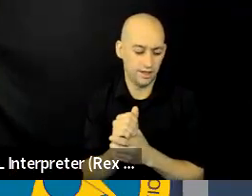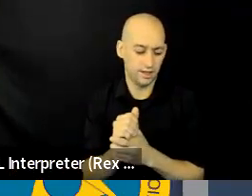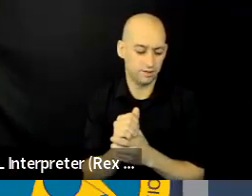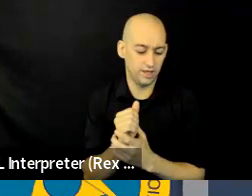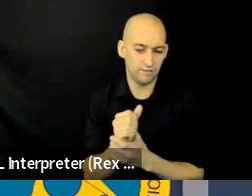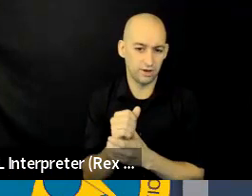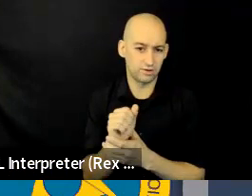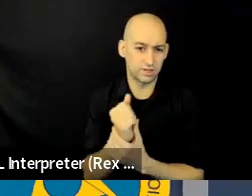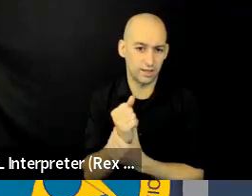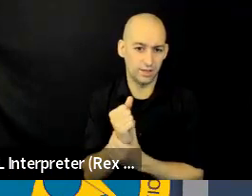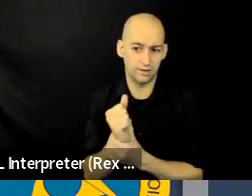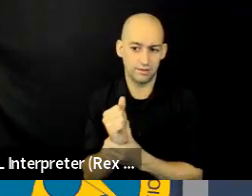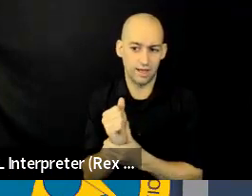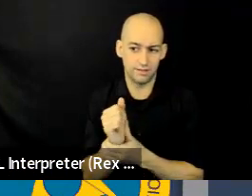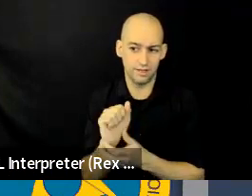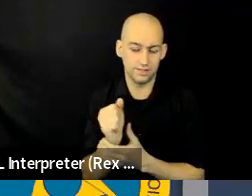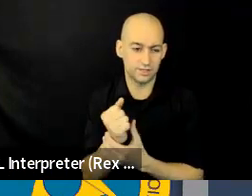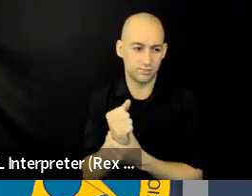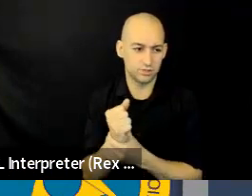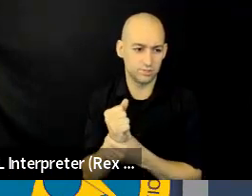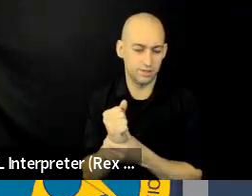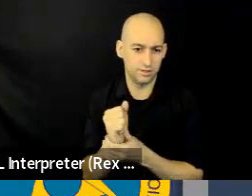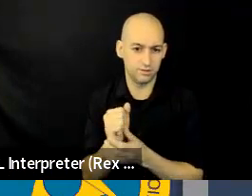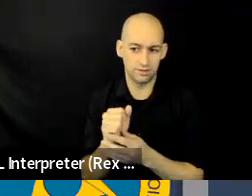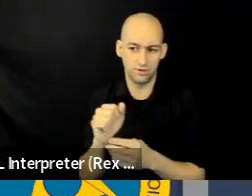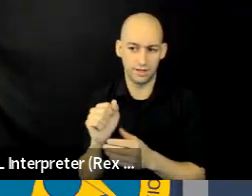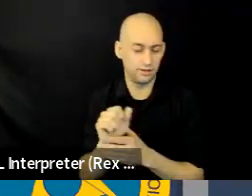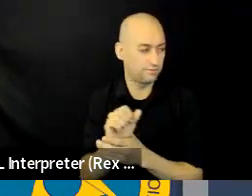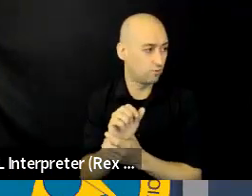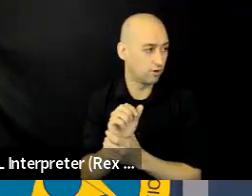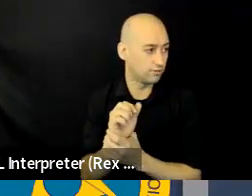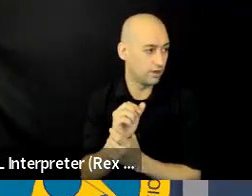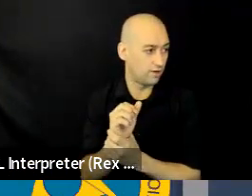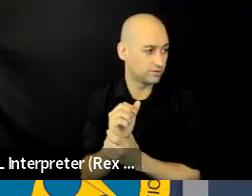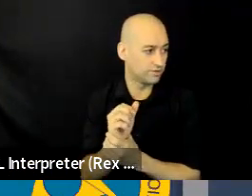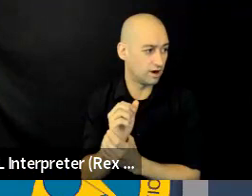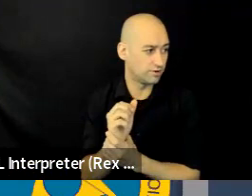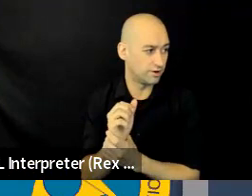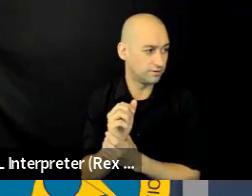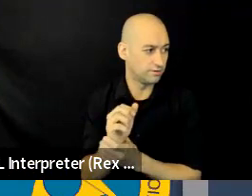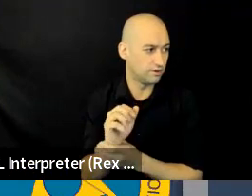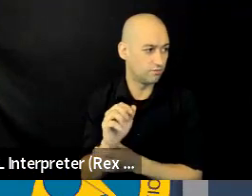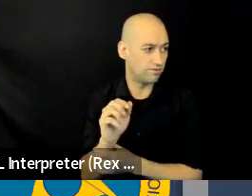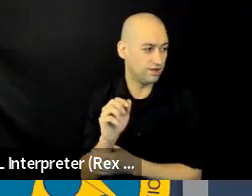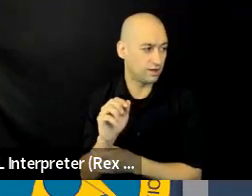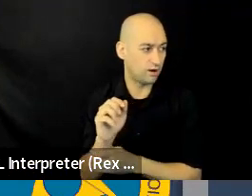favor? Opposed? And that passes unanimously. Item